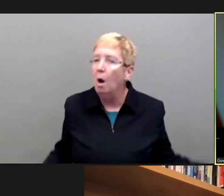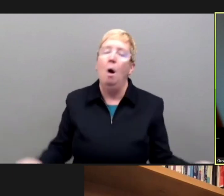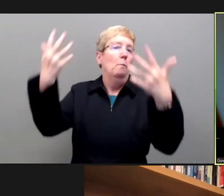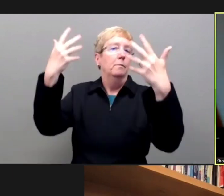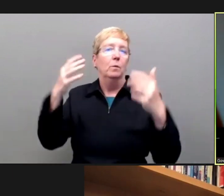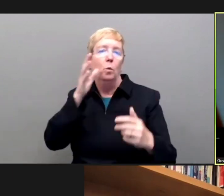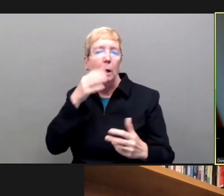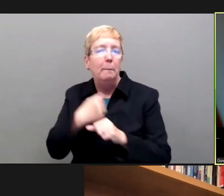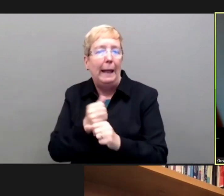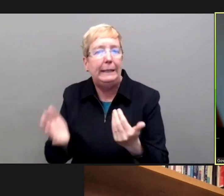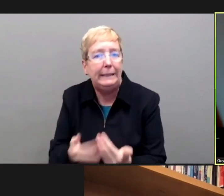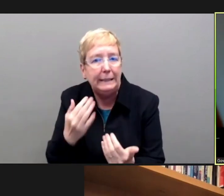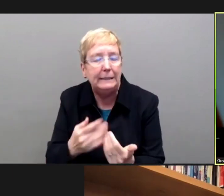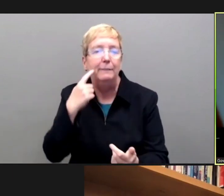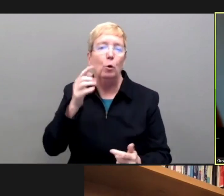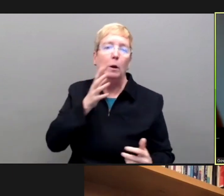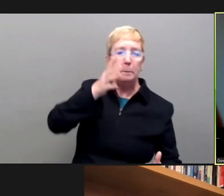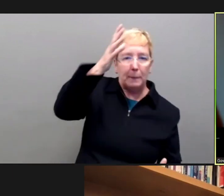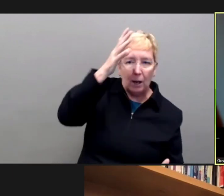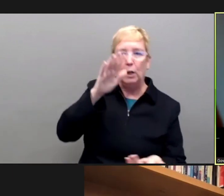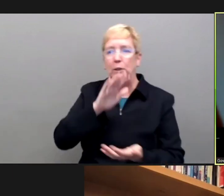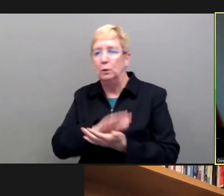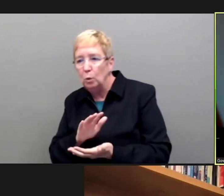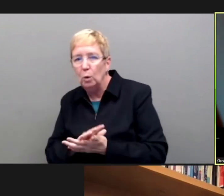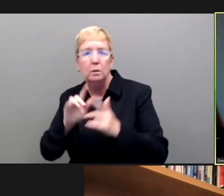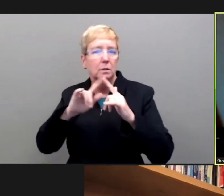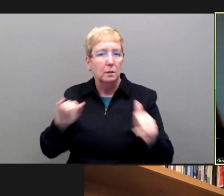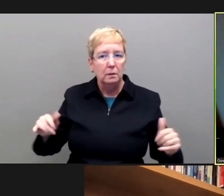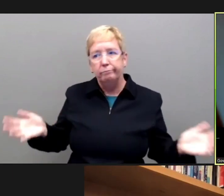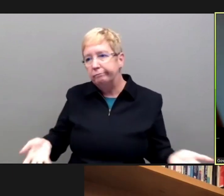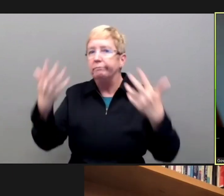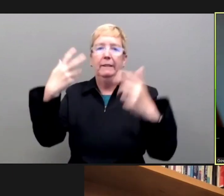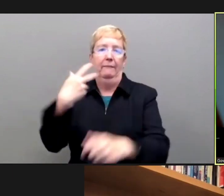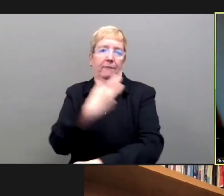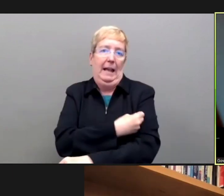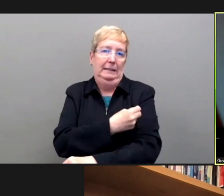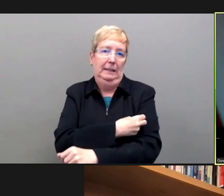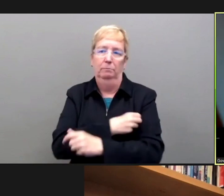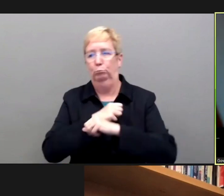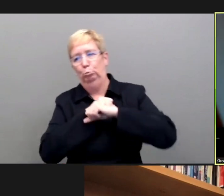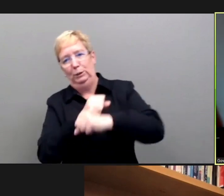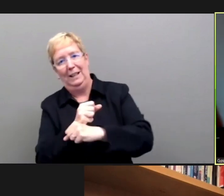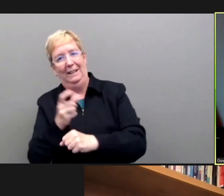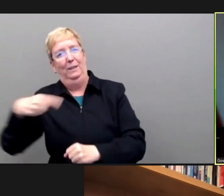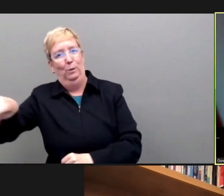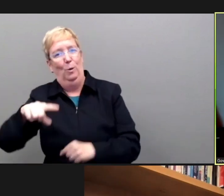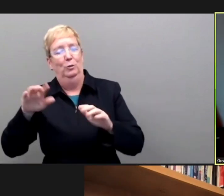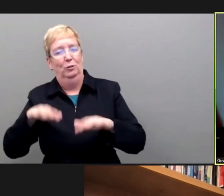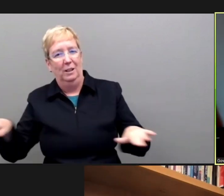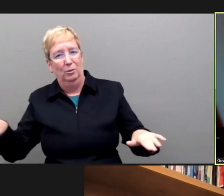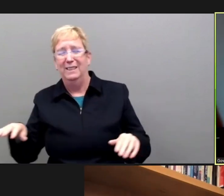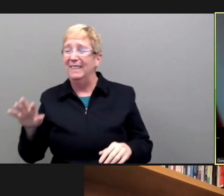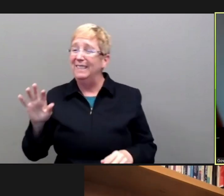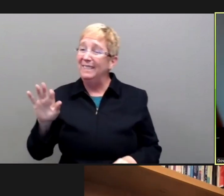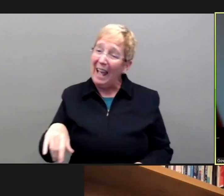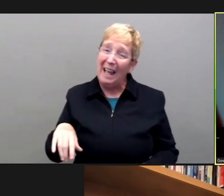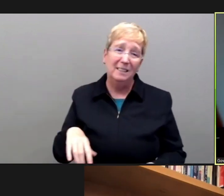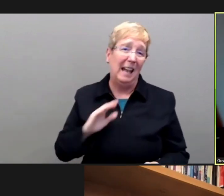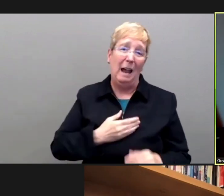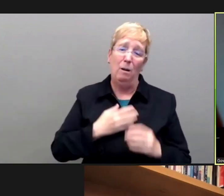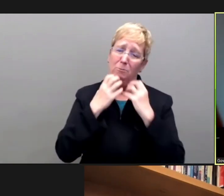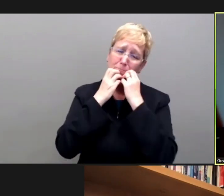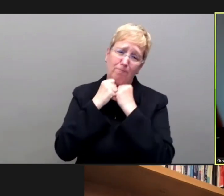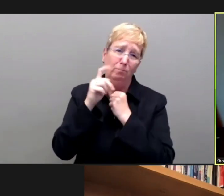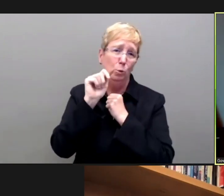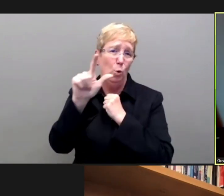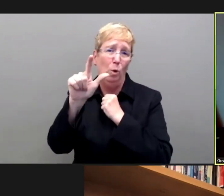and schools to get those kiddos vaccinated and safeguarded. Again, that's the most valuable tool to protect